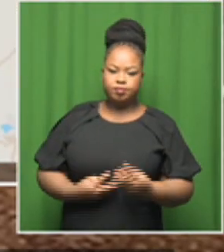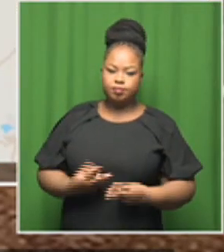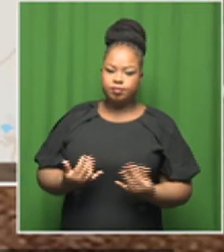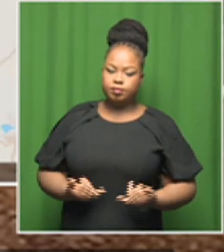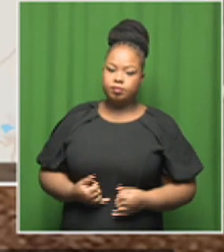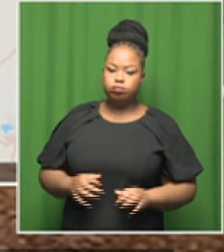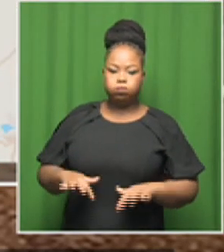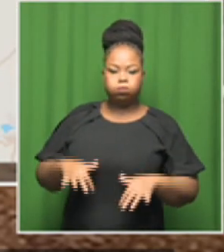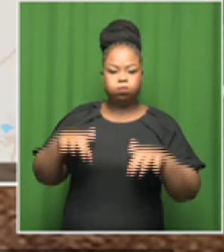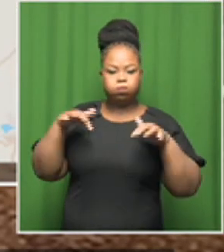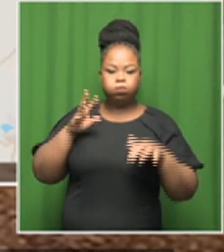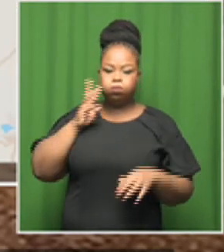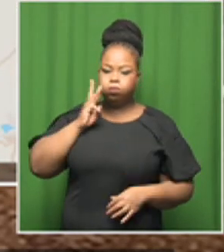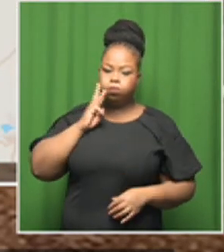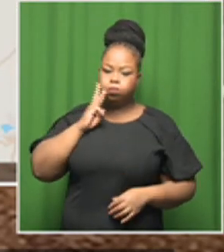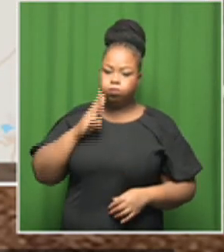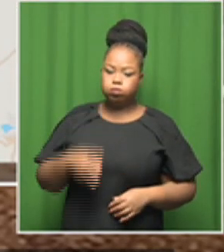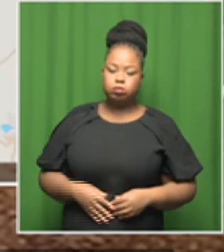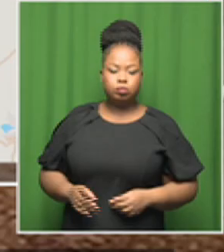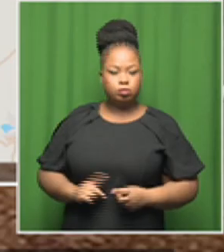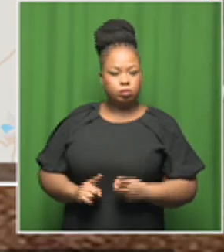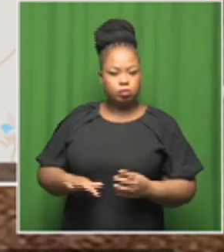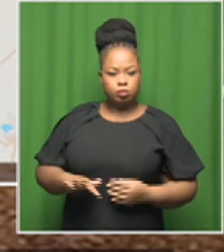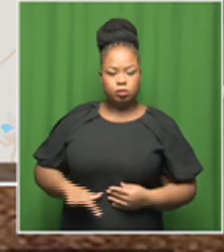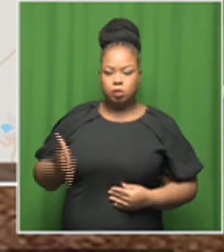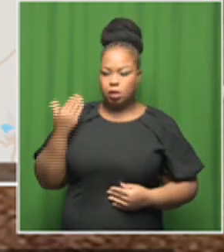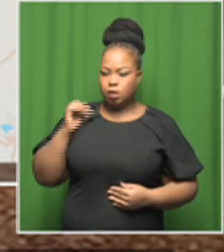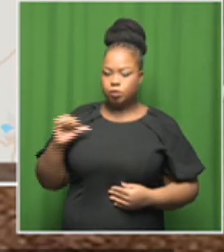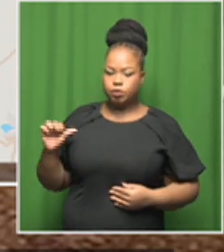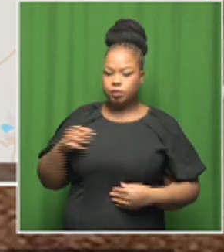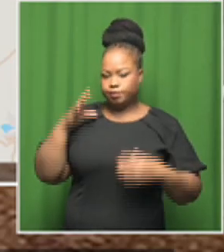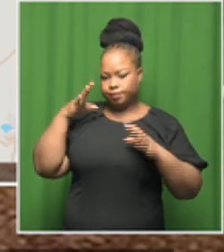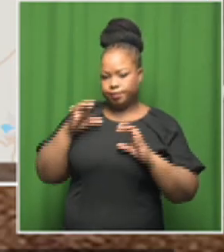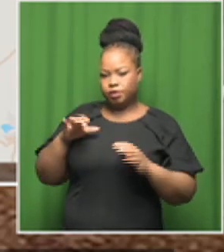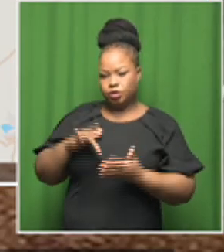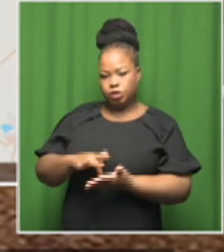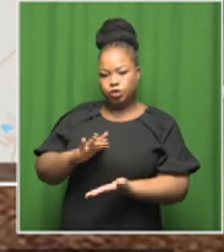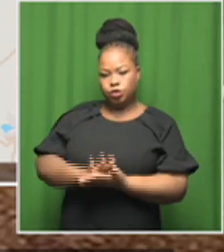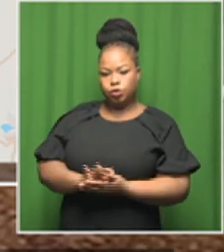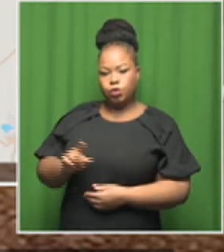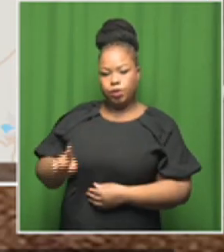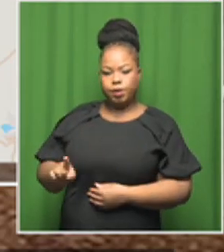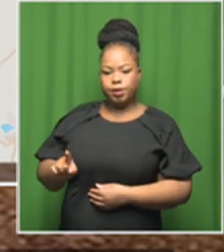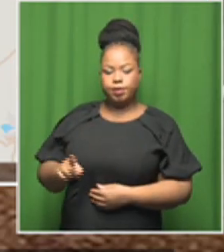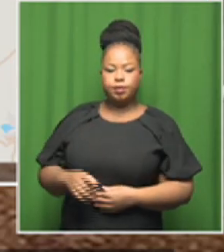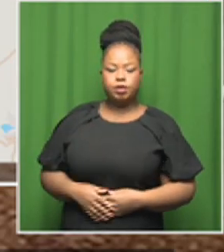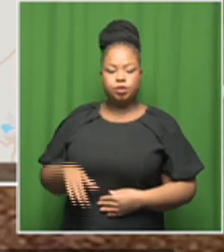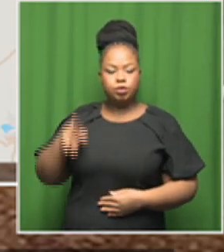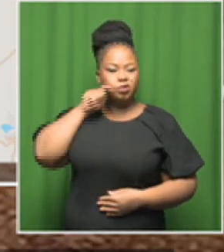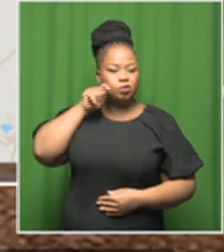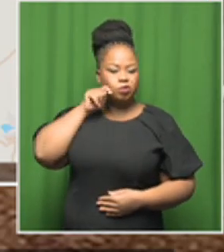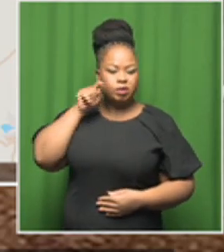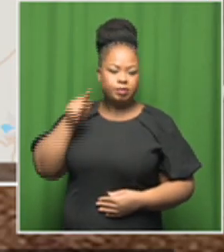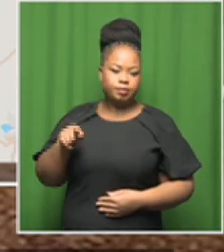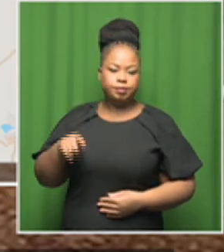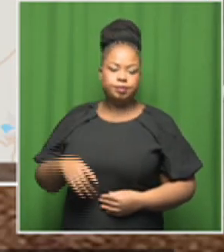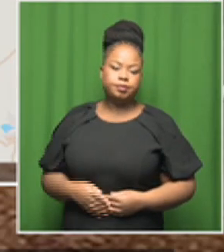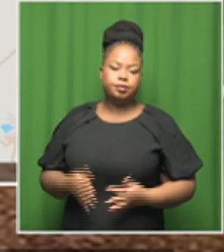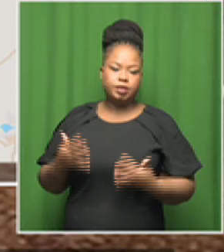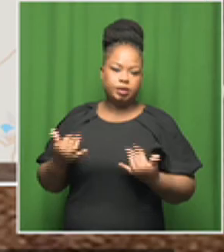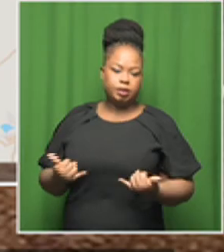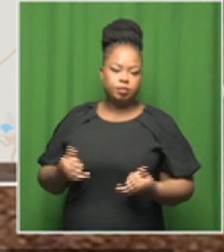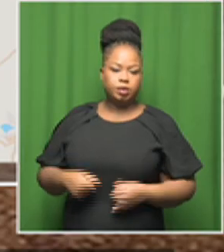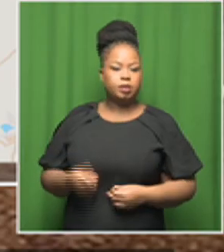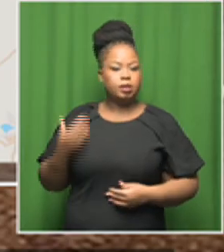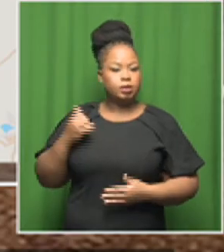of flooding across a lot of parts of the country. We last week focused around Centurion in the Trinity region. But of course, across